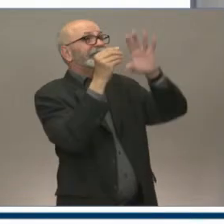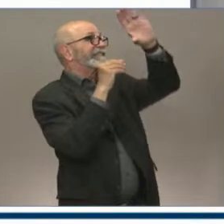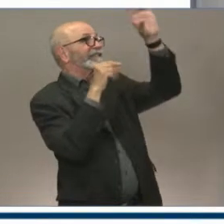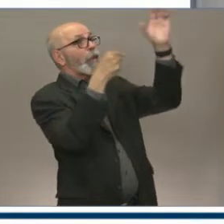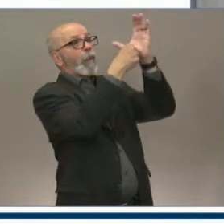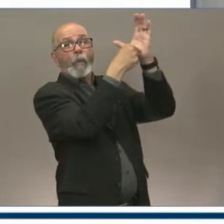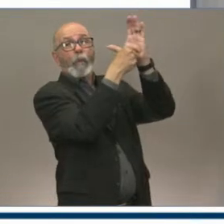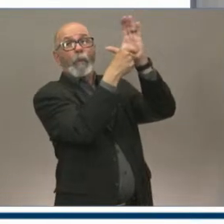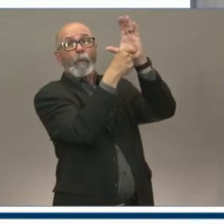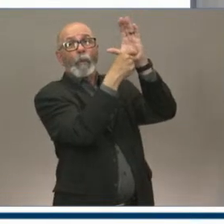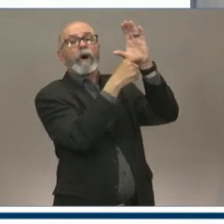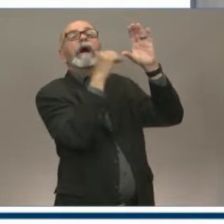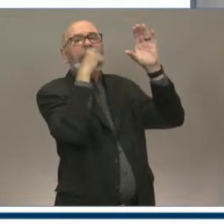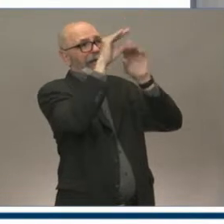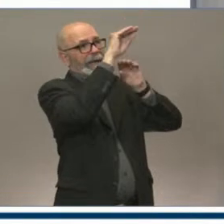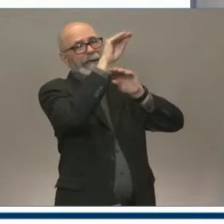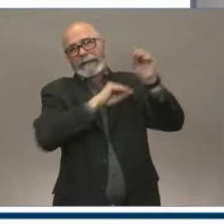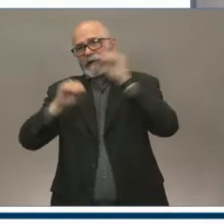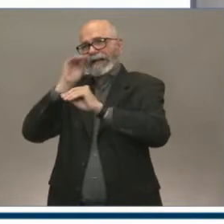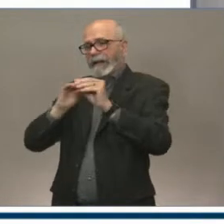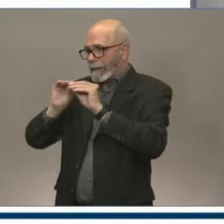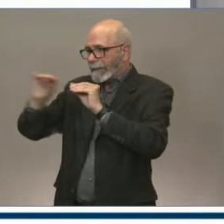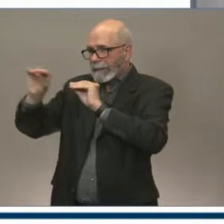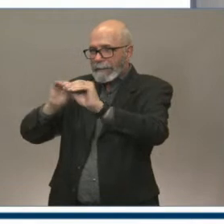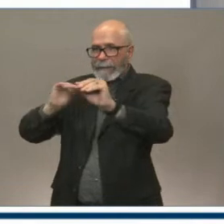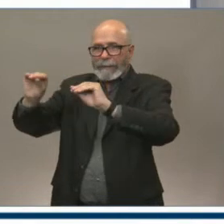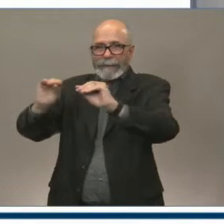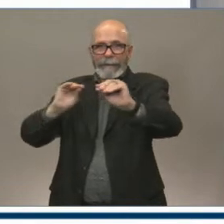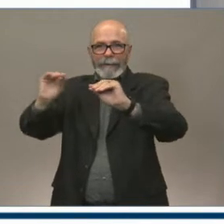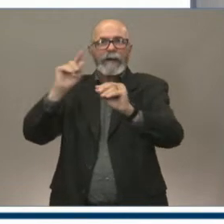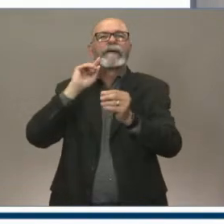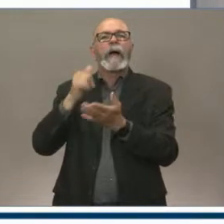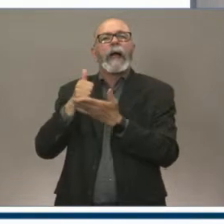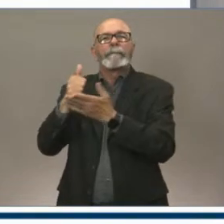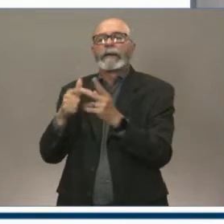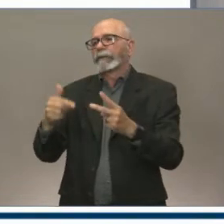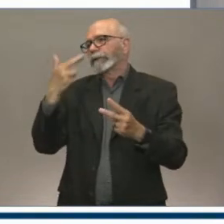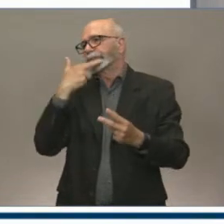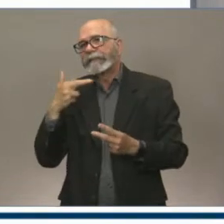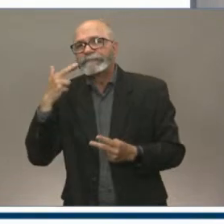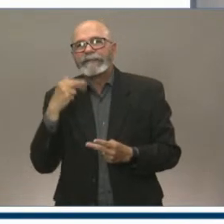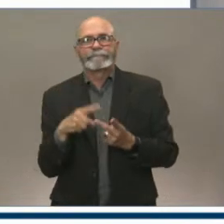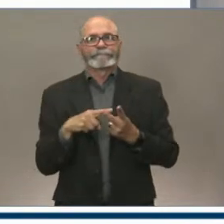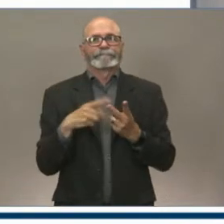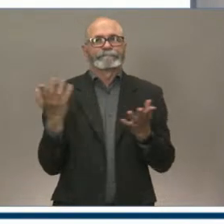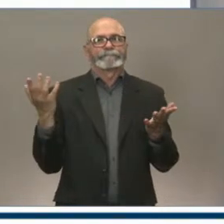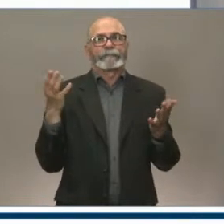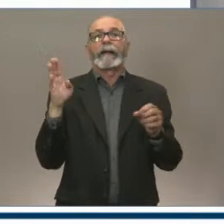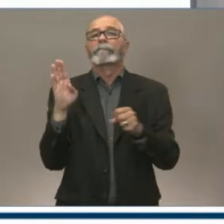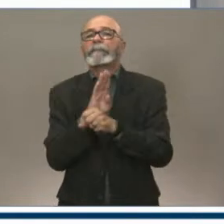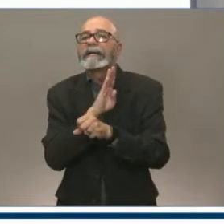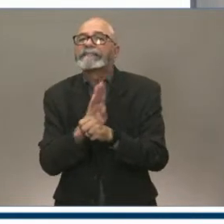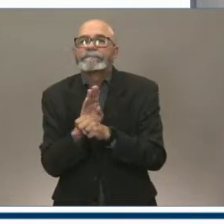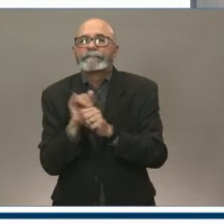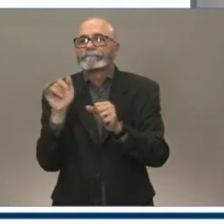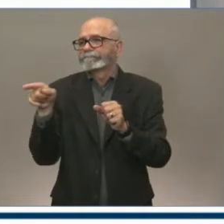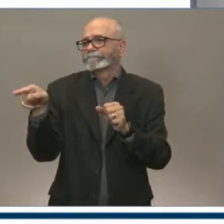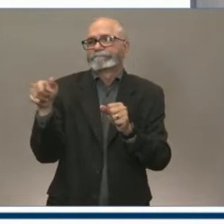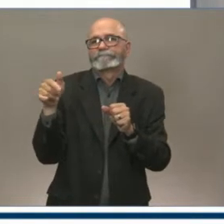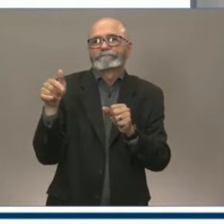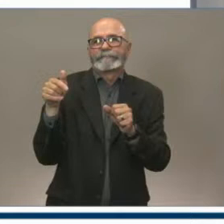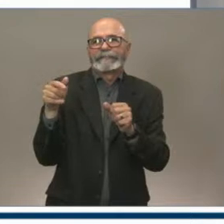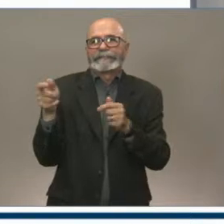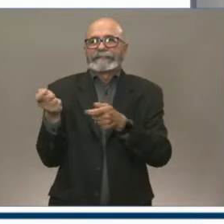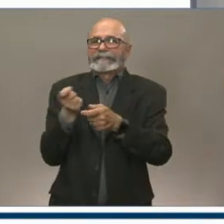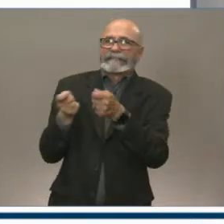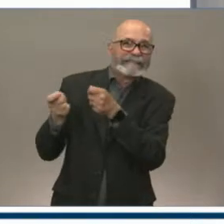that we're reaching all of those sectors impacted. There's restaurants, there's all those businesses that aren't deemed essential will